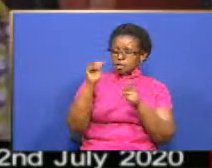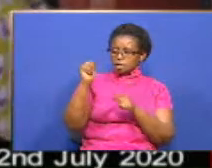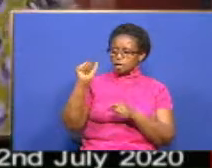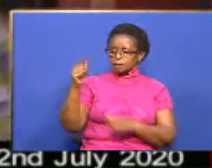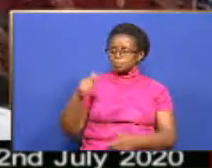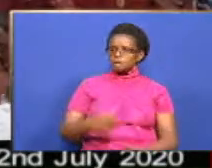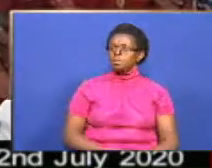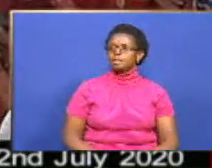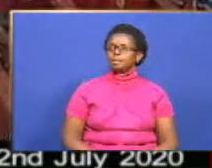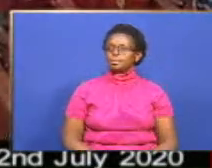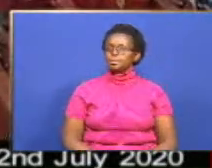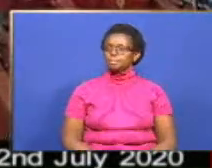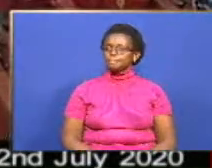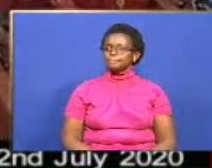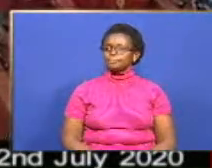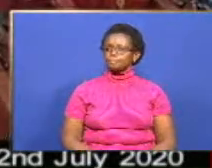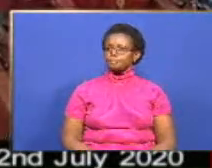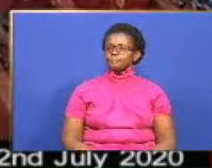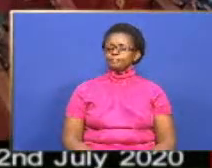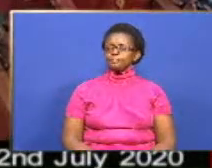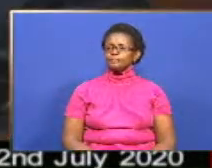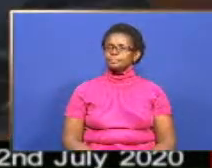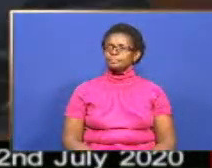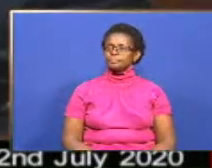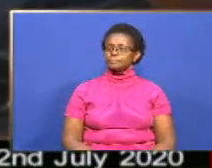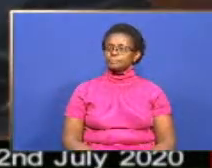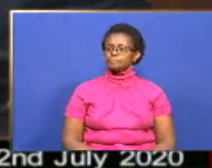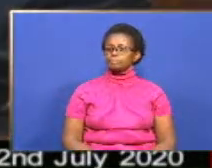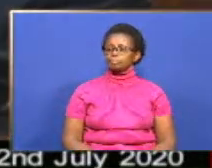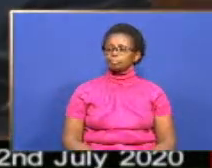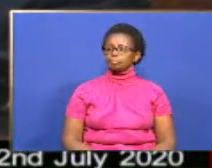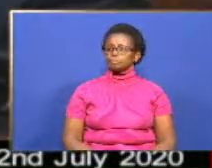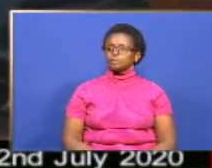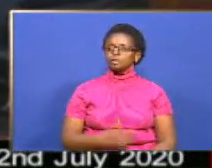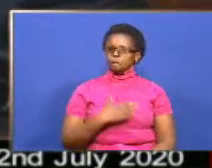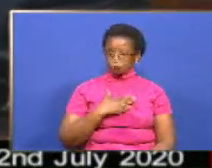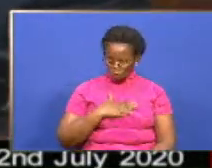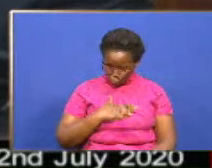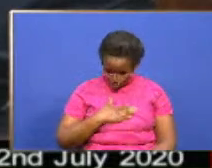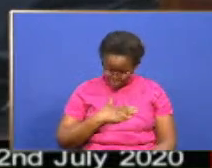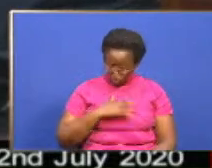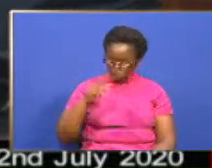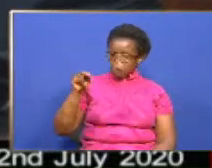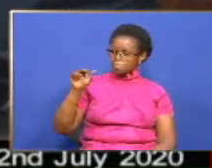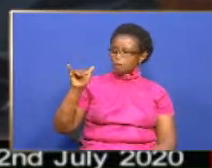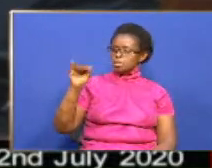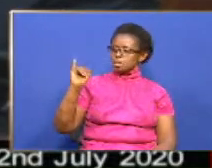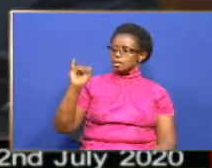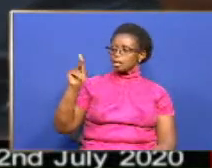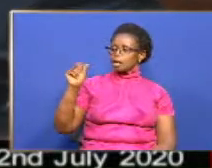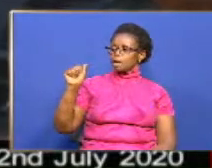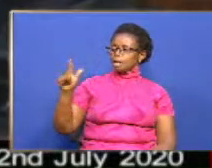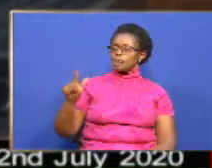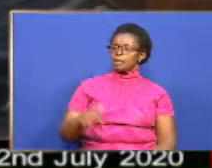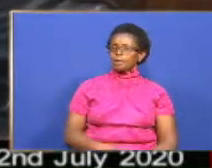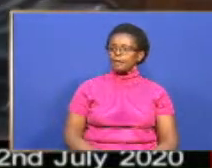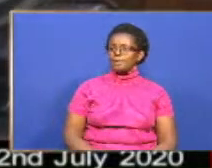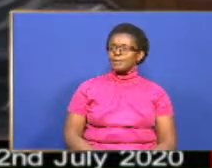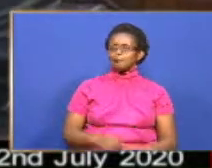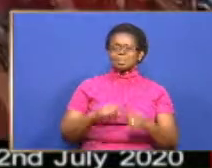Okay. Maybe lastly, the Honorable Dr. Nyikal. It's nothing medical, by the way.